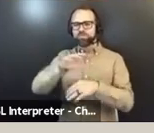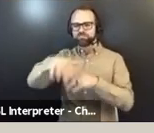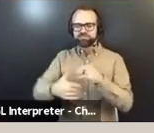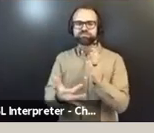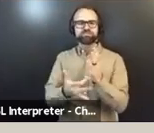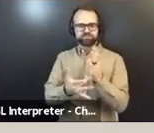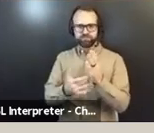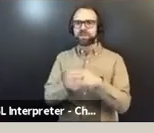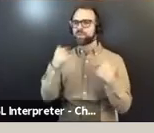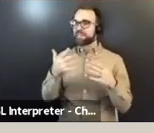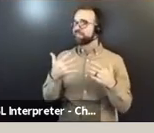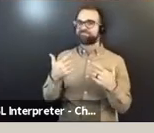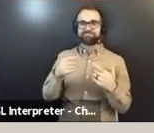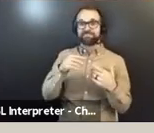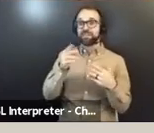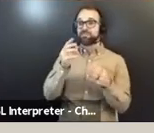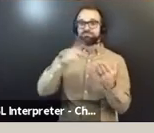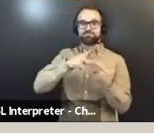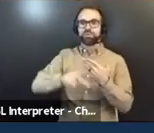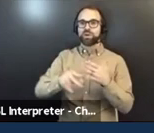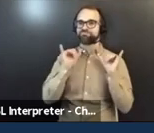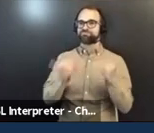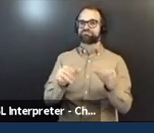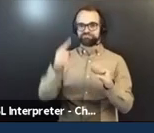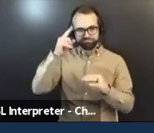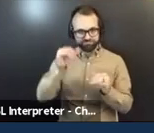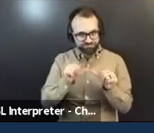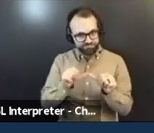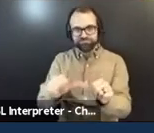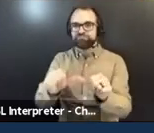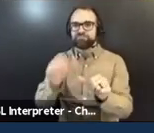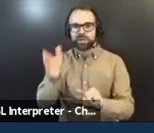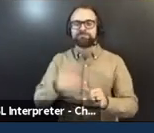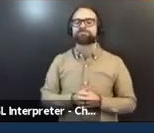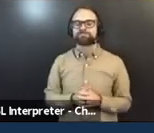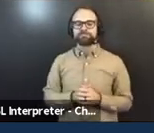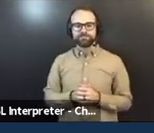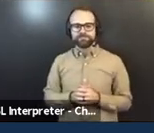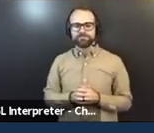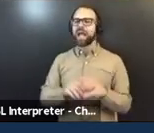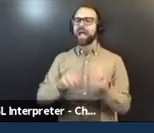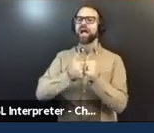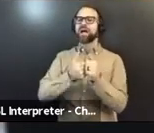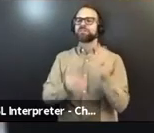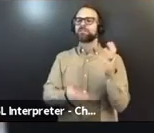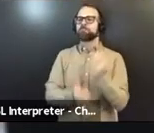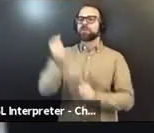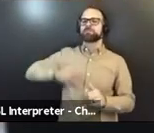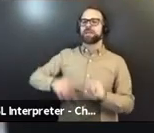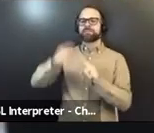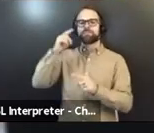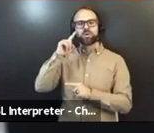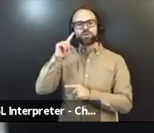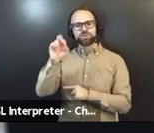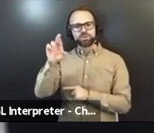anywhere soon. So it's definitely there. So a couple of ways to simply maximize on your shred. So the first one is, I'll